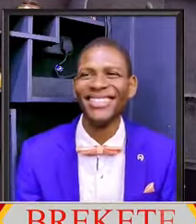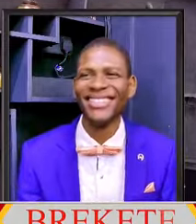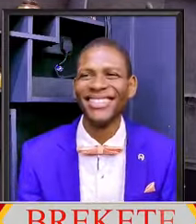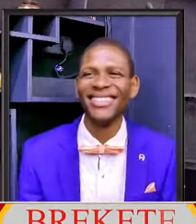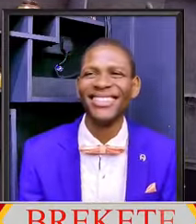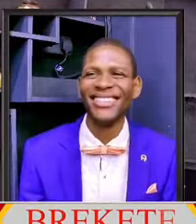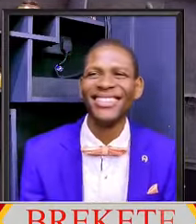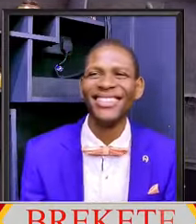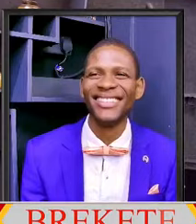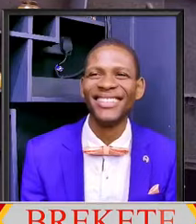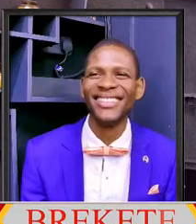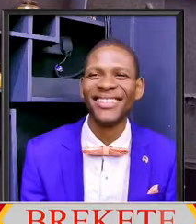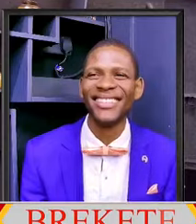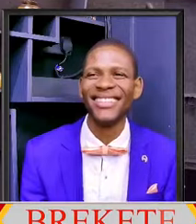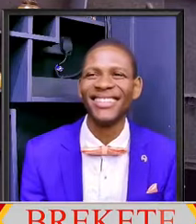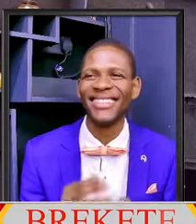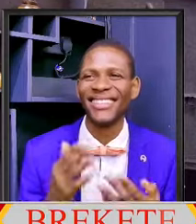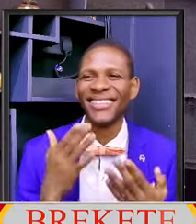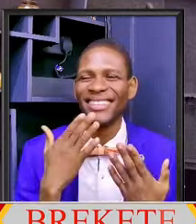Mommy, present this thing to her.